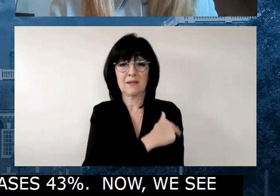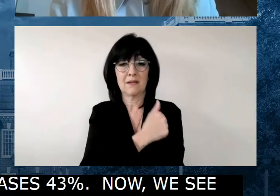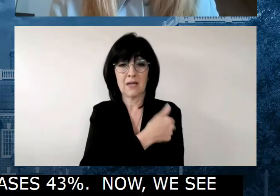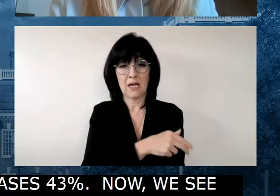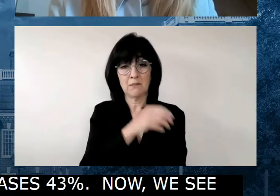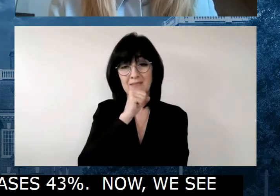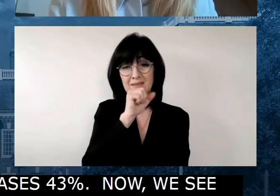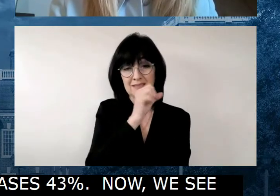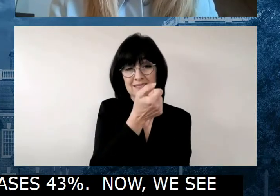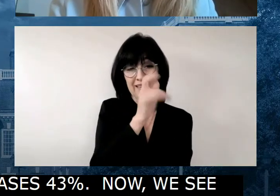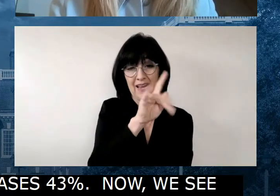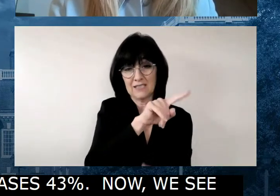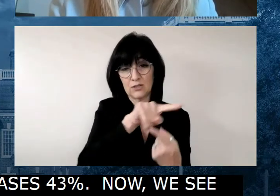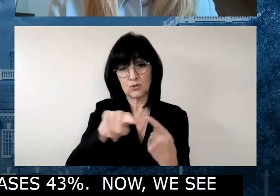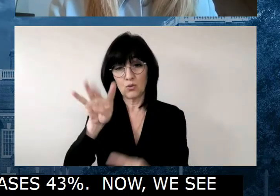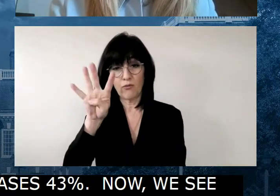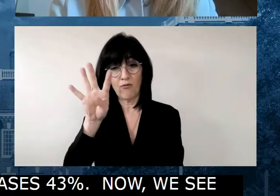are